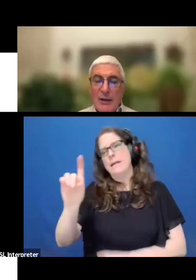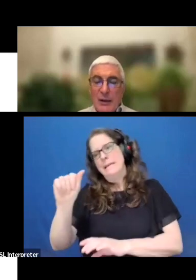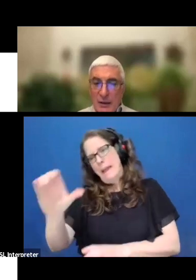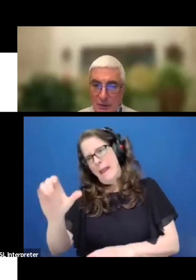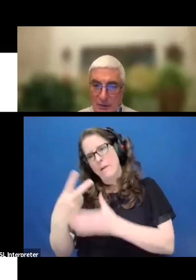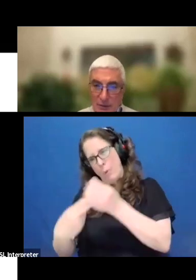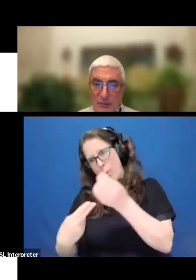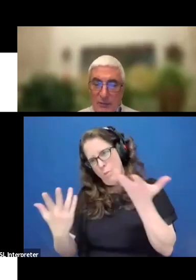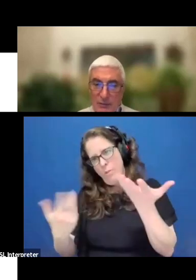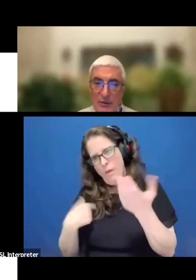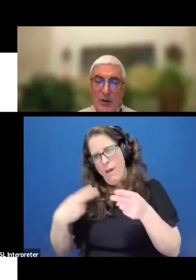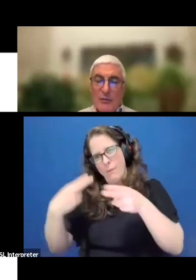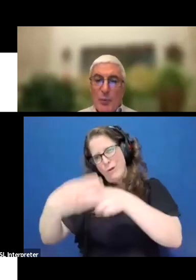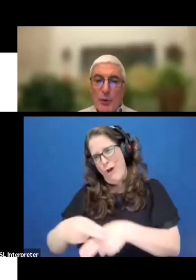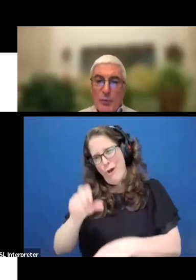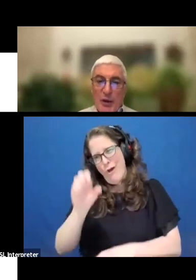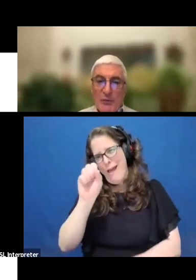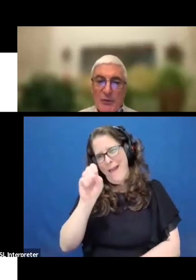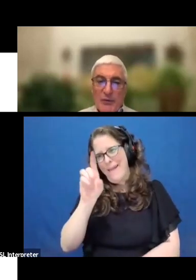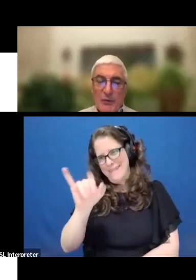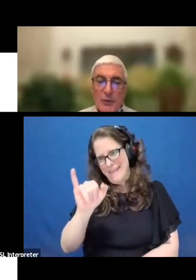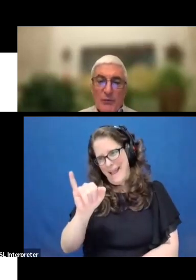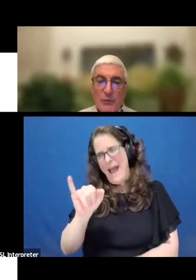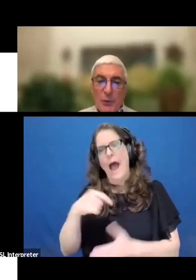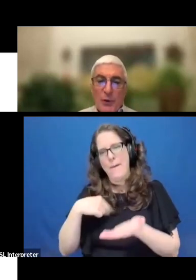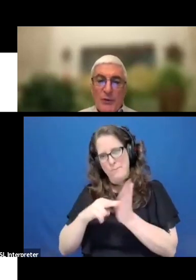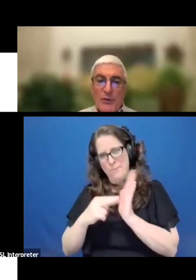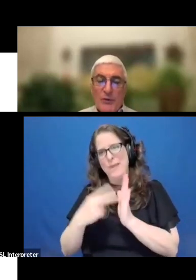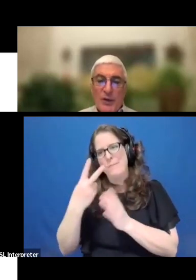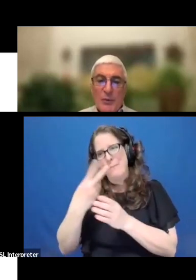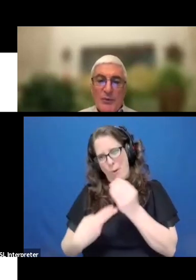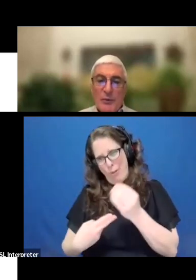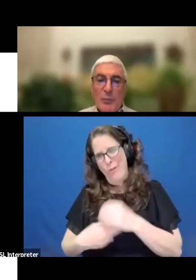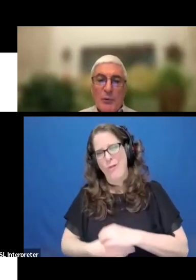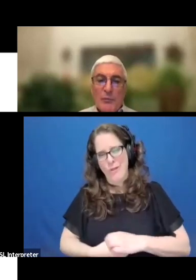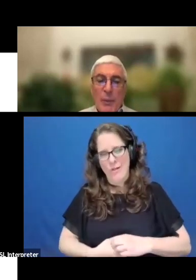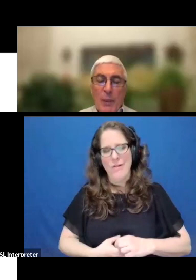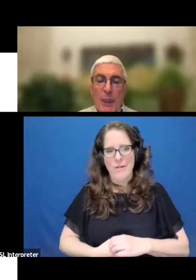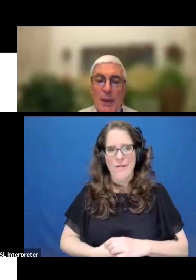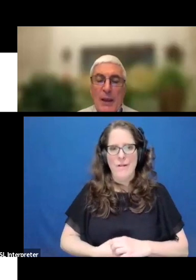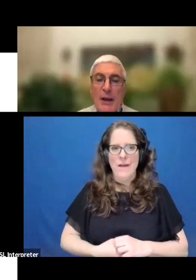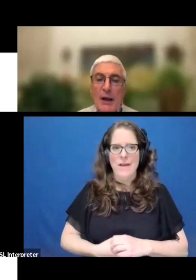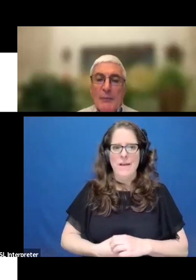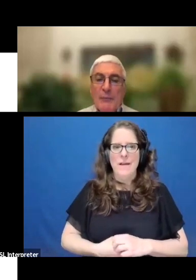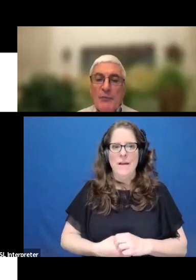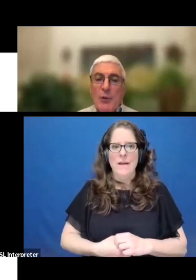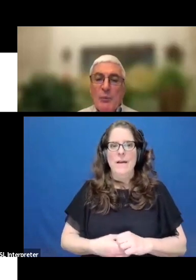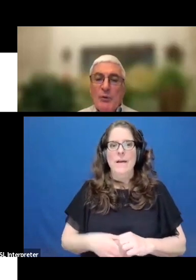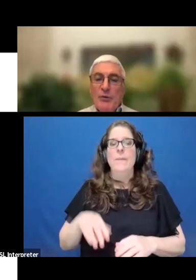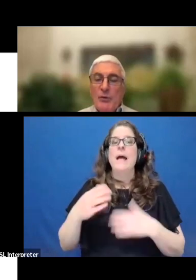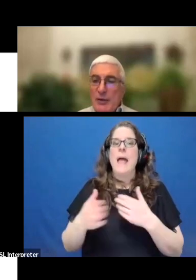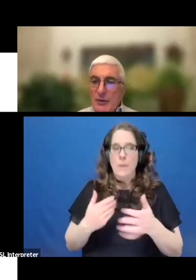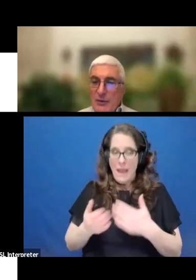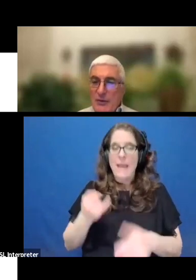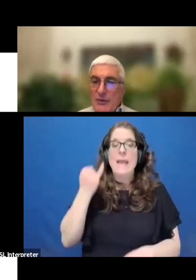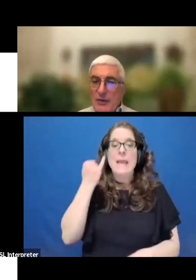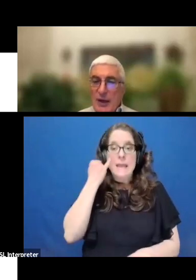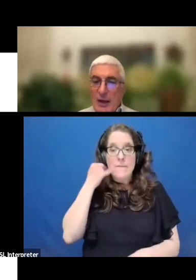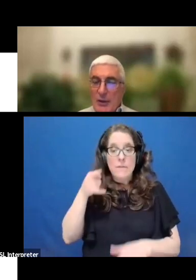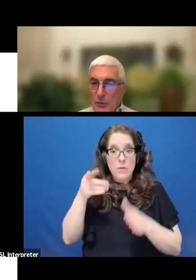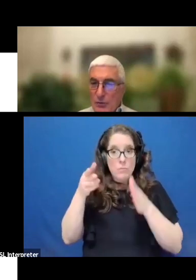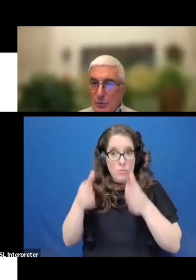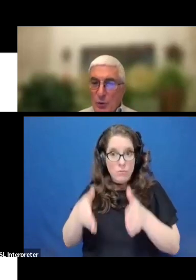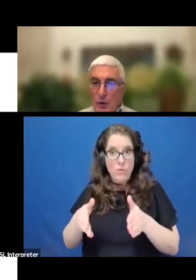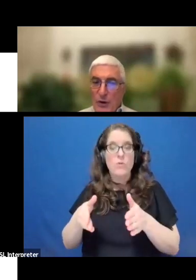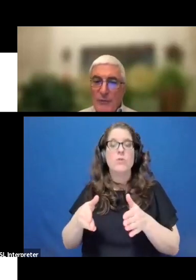SSDI to cover both benefits going forward, just to keep it simple. When a person who gets